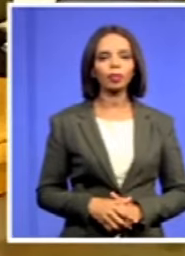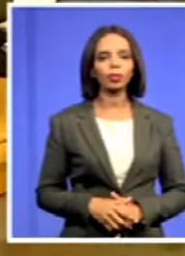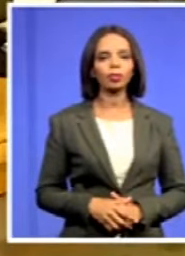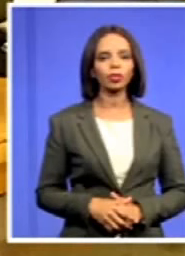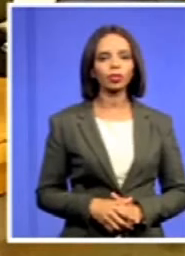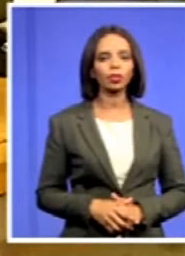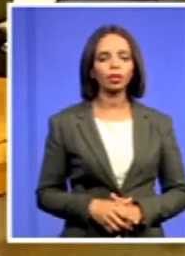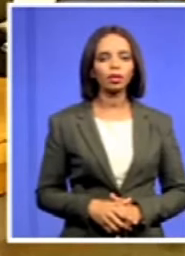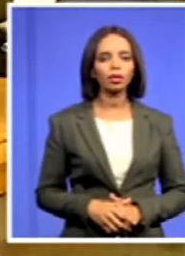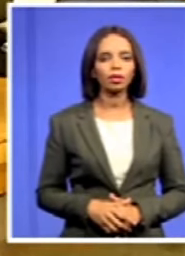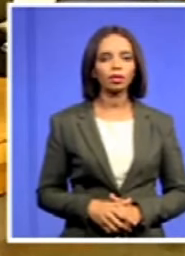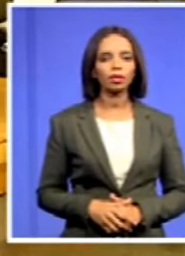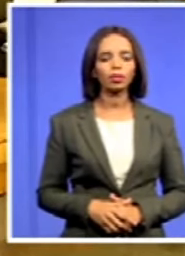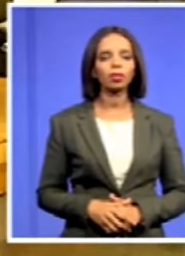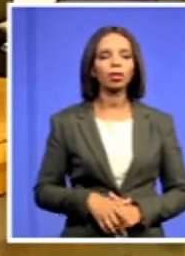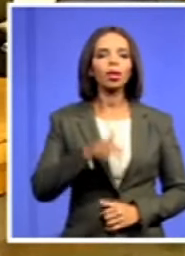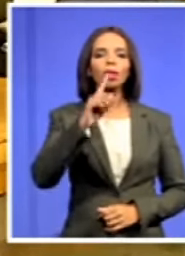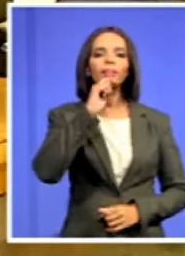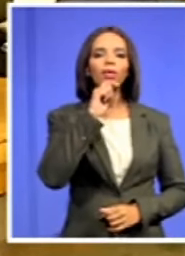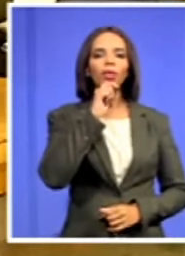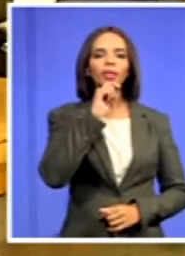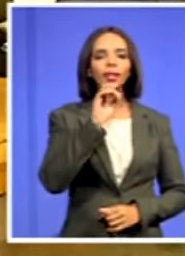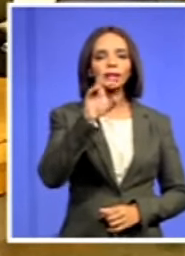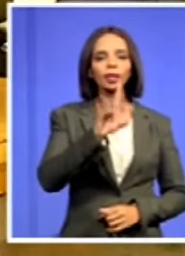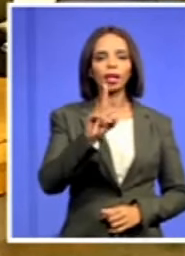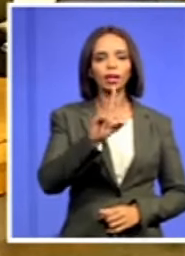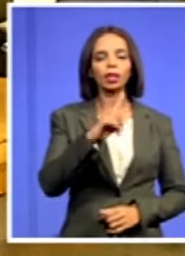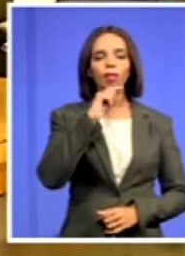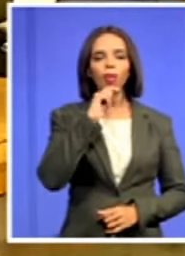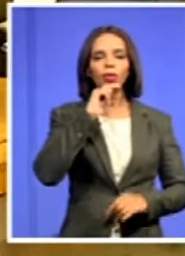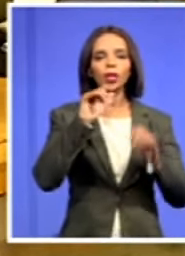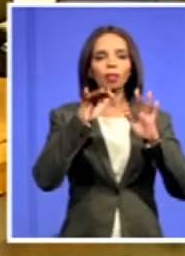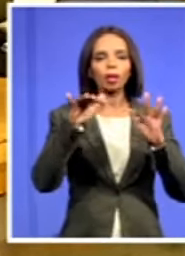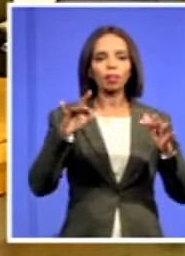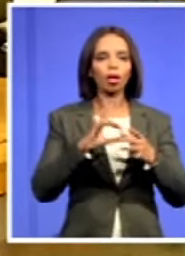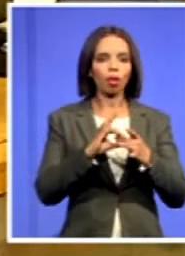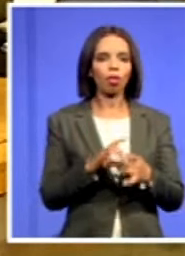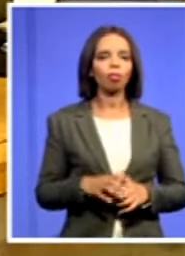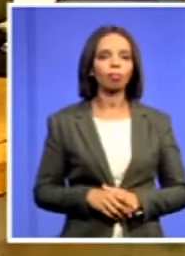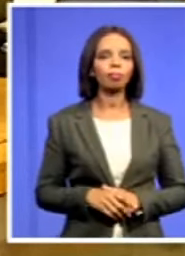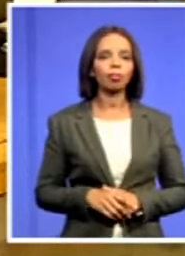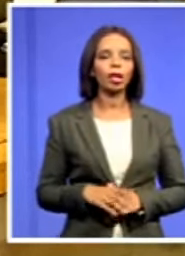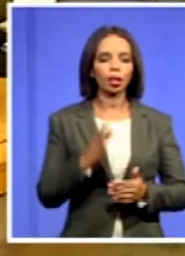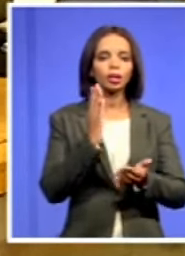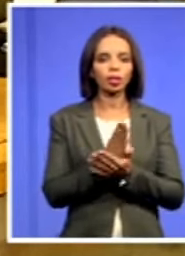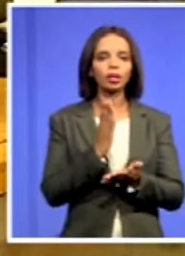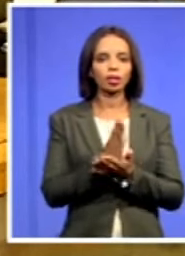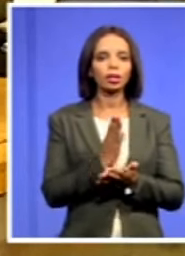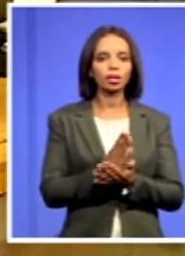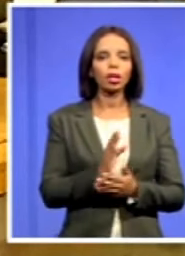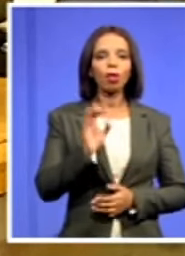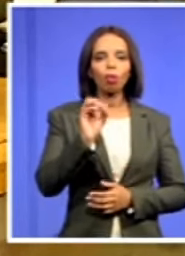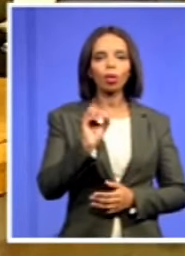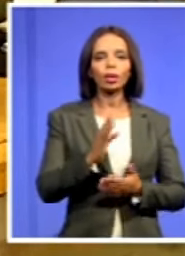Morning, Desri, and good morning to our viewers at home. Desri, indeed, there have been some education stakeholders who've been